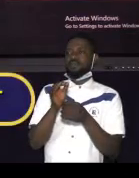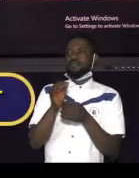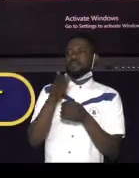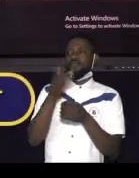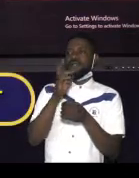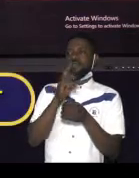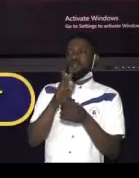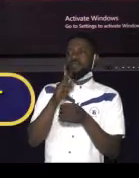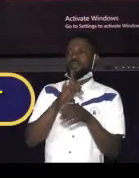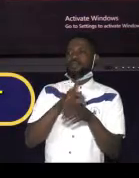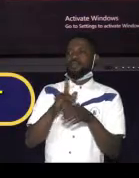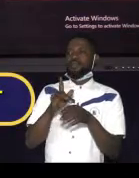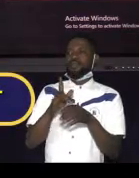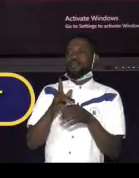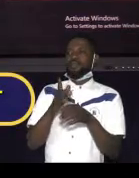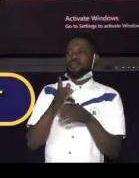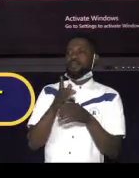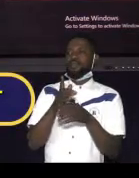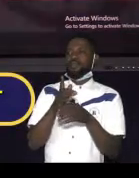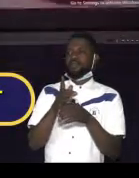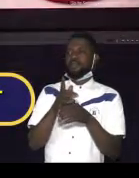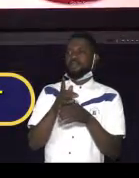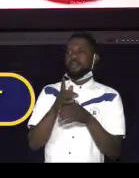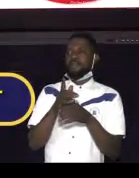3 spaces there. Let's see another one.